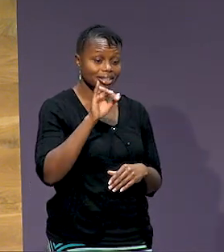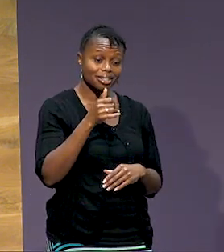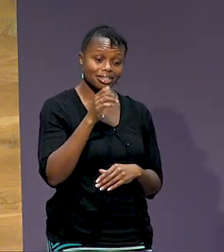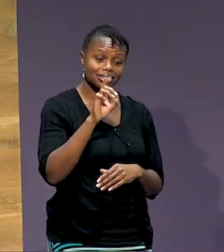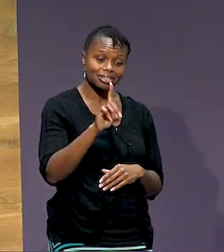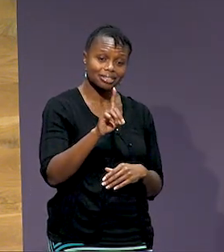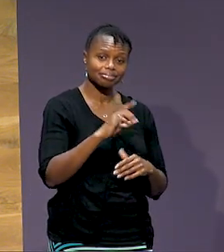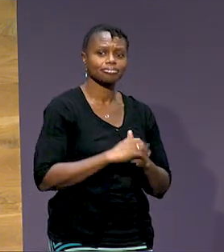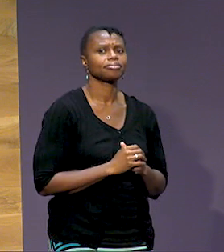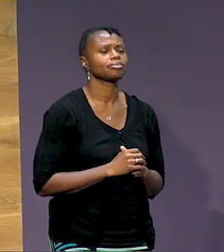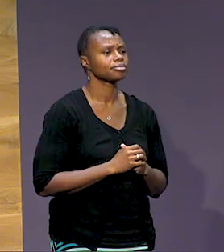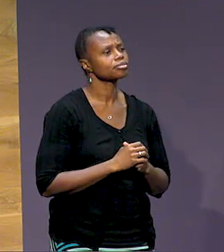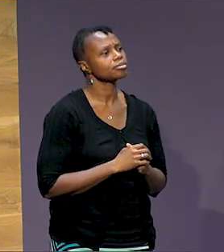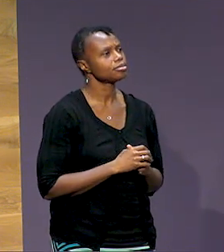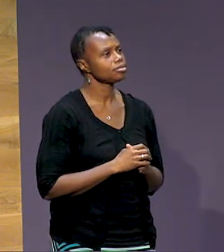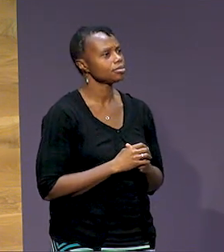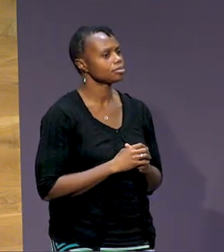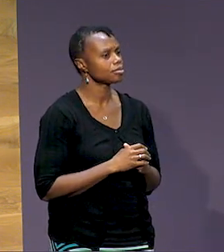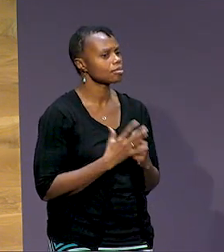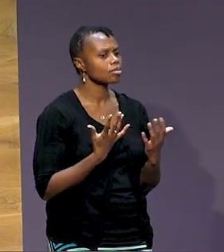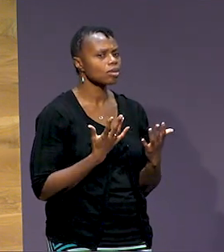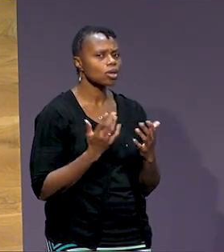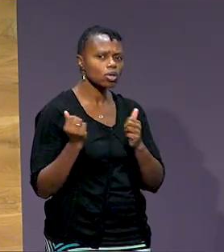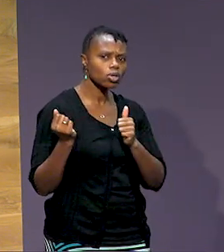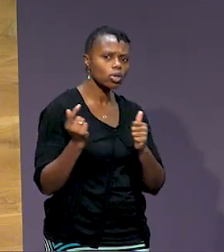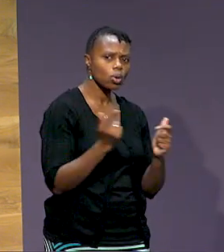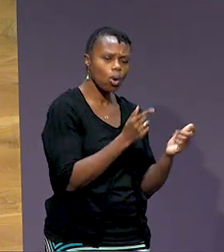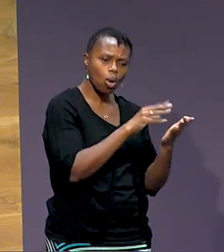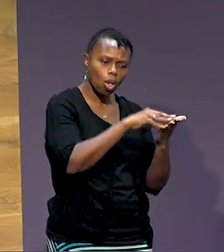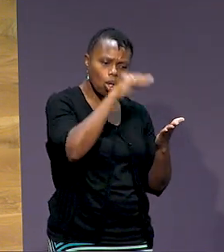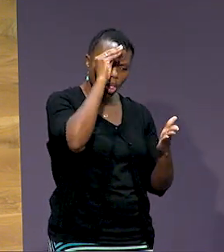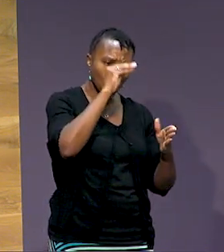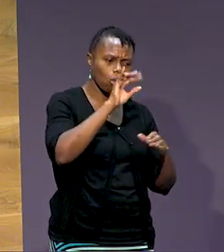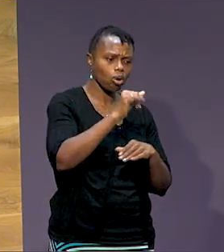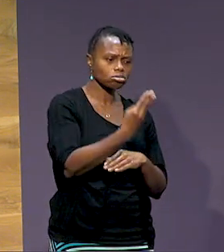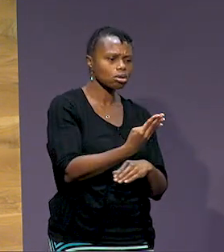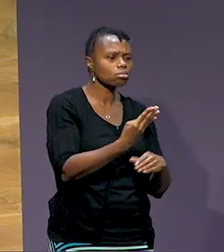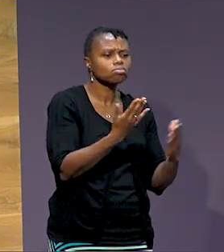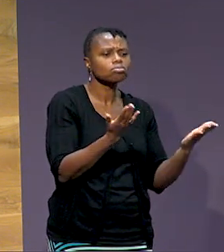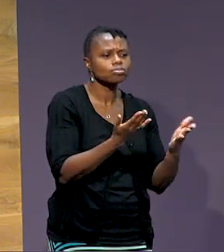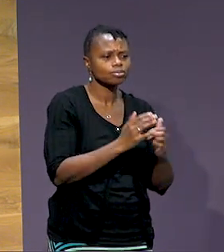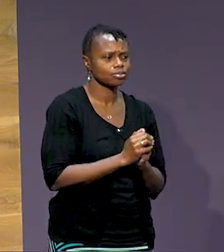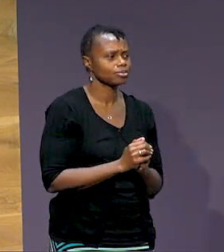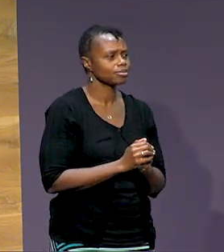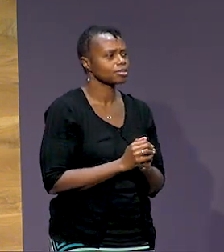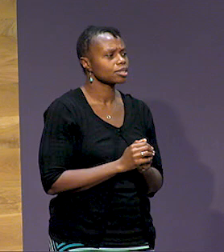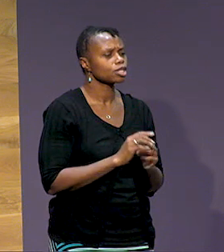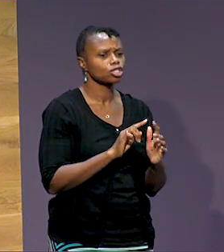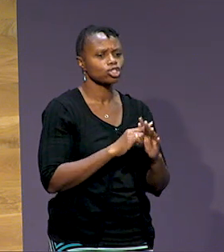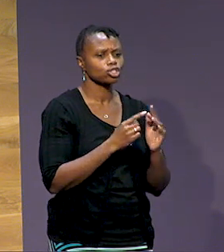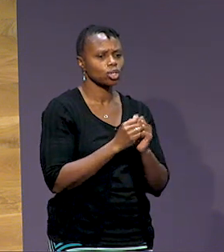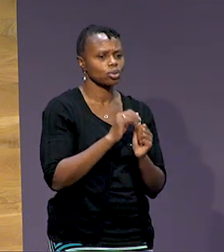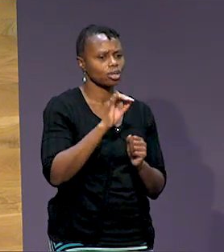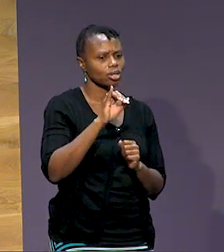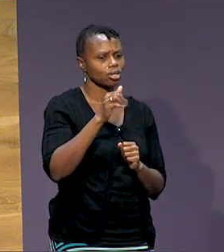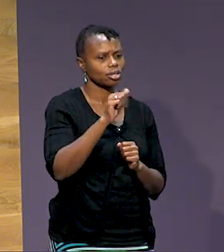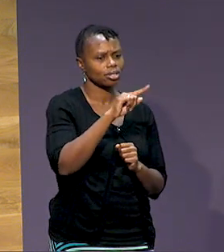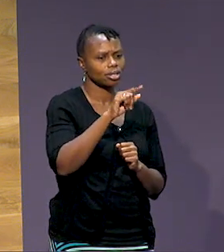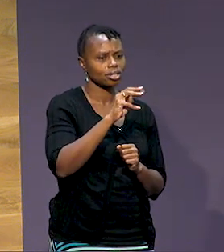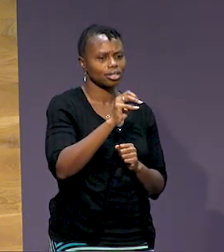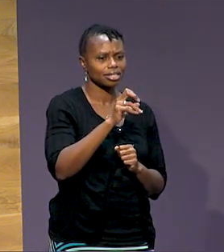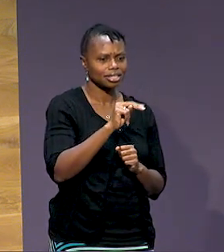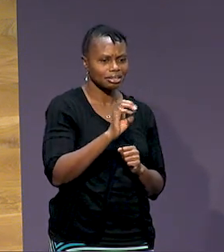did you all end up learning on the job that you needed to know? So, Jazmine, I'm going to imagine you didn't know anything about how to do